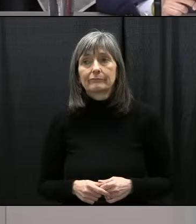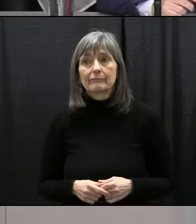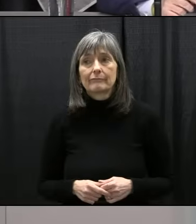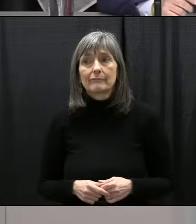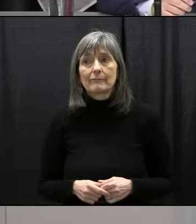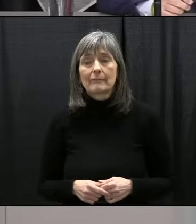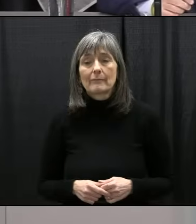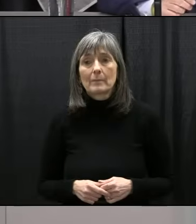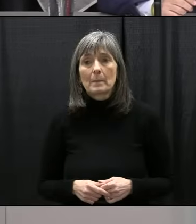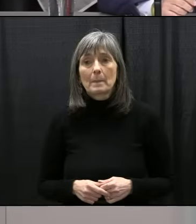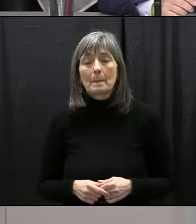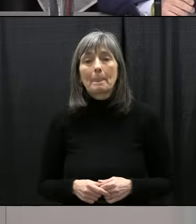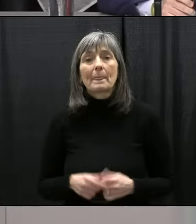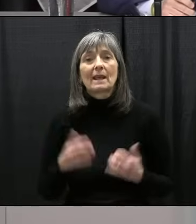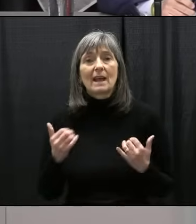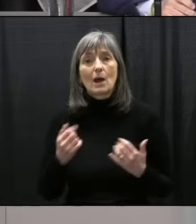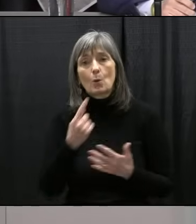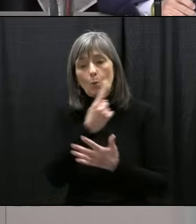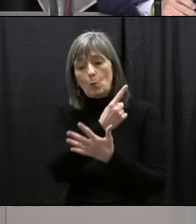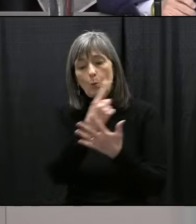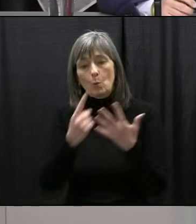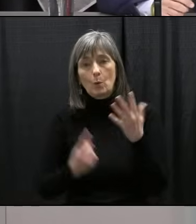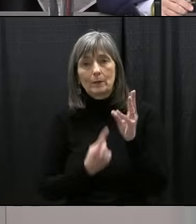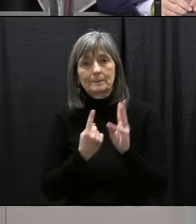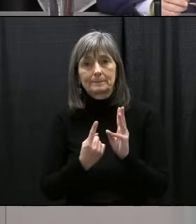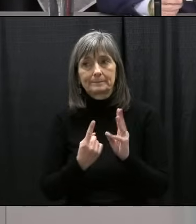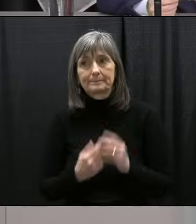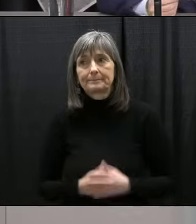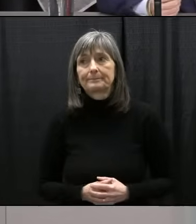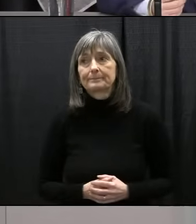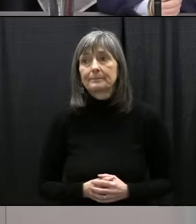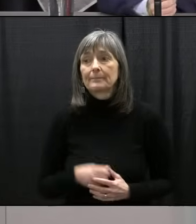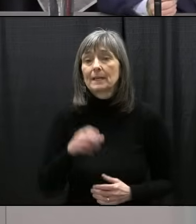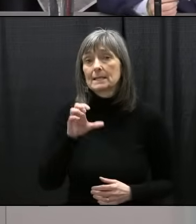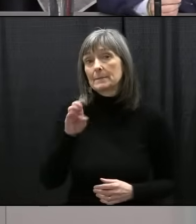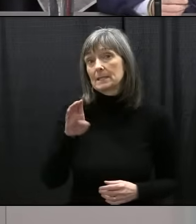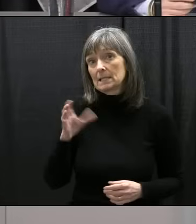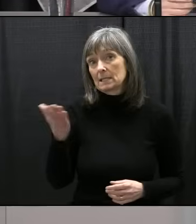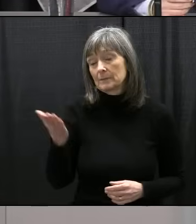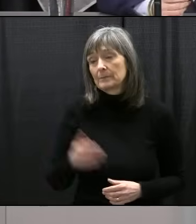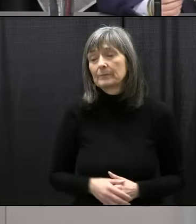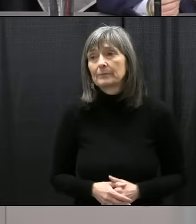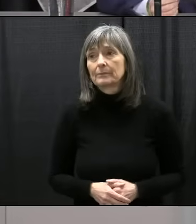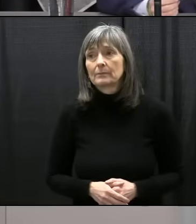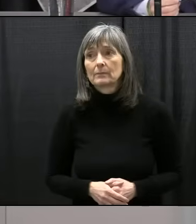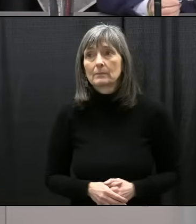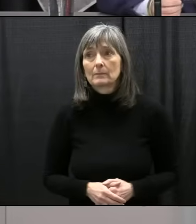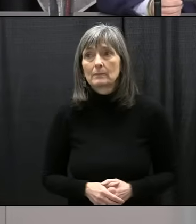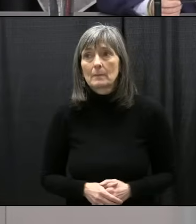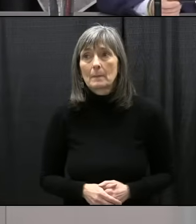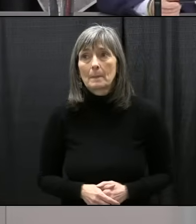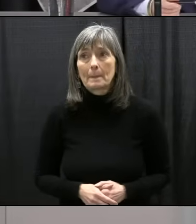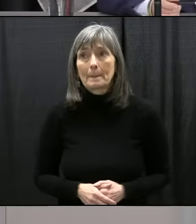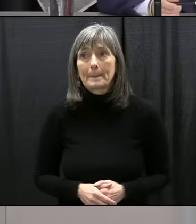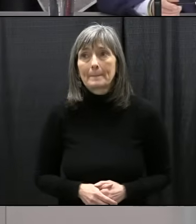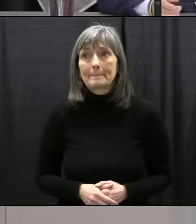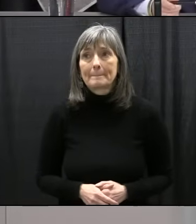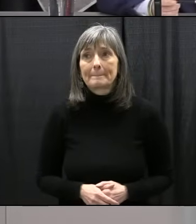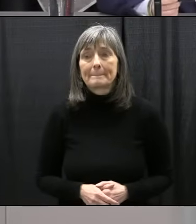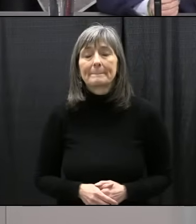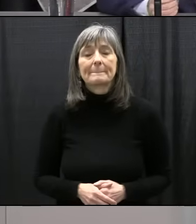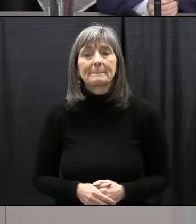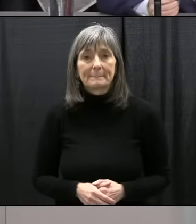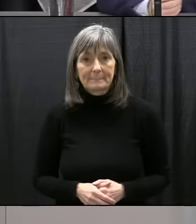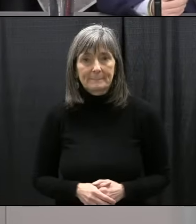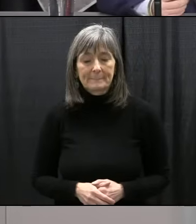I will now go back through each reporter to see if you have one final question. Peter Cowan of the CBC, do you have a final question? I